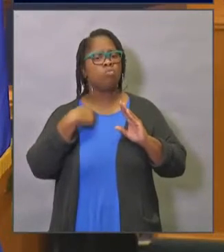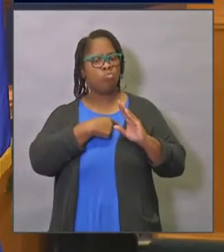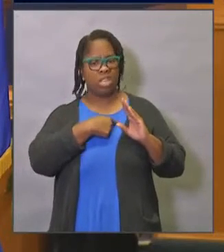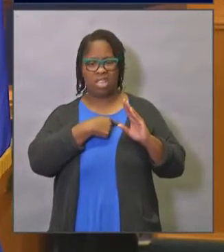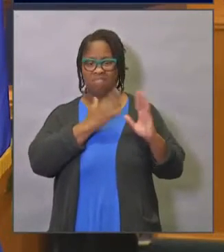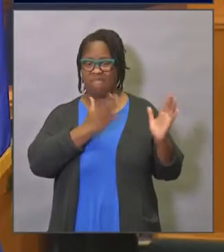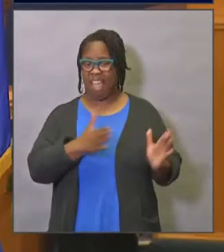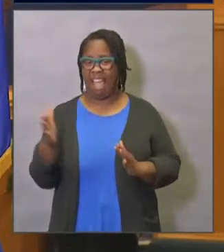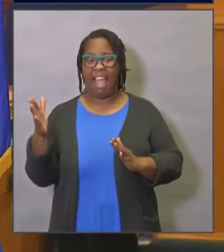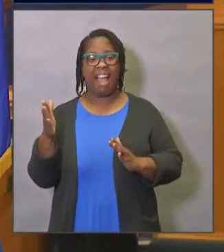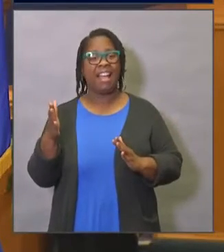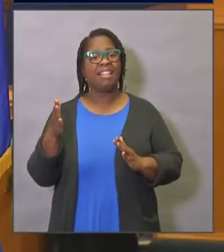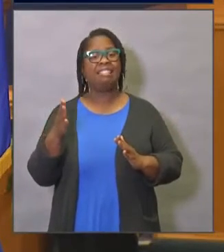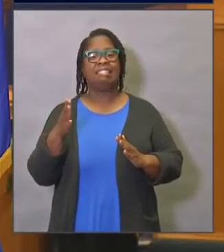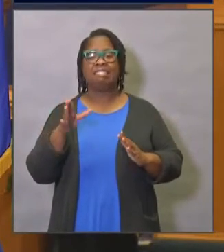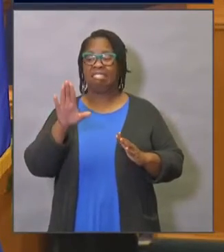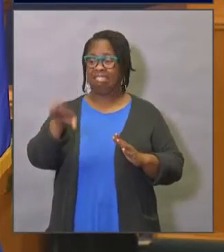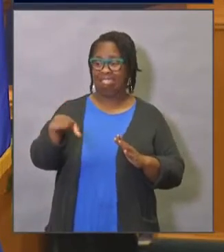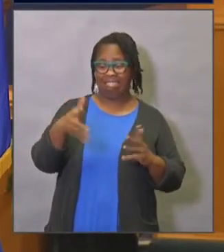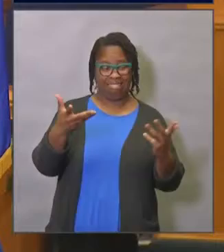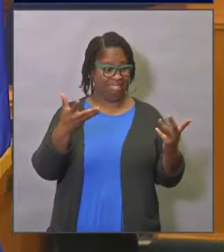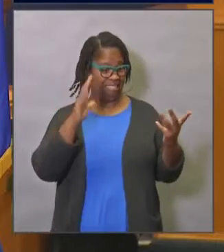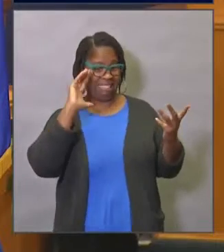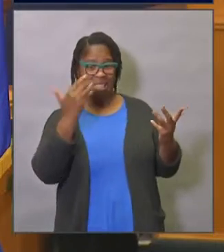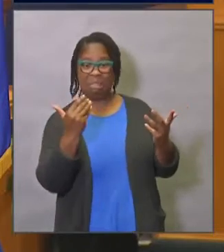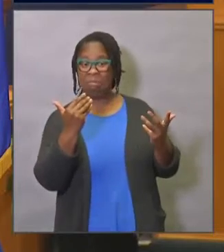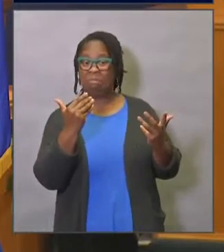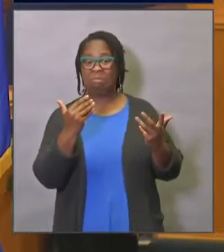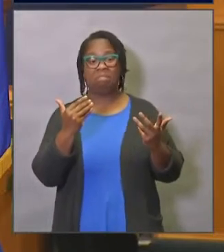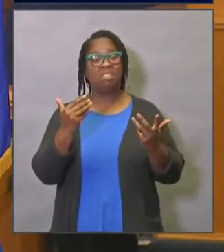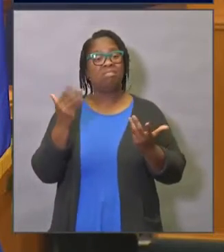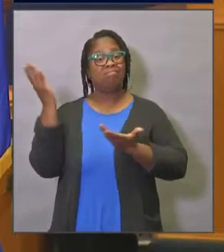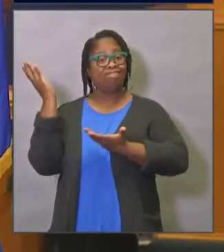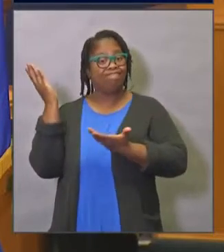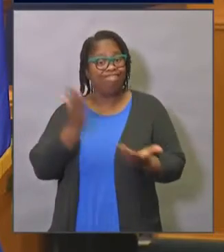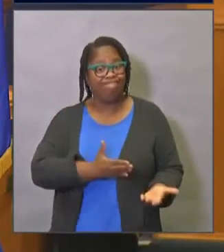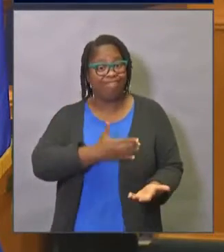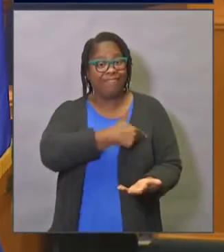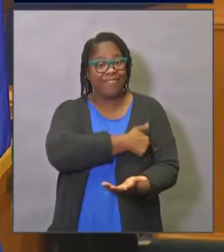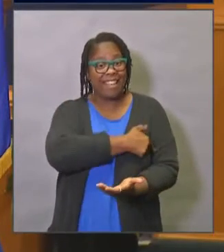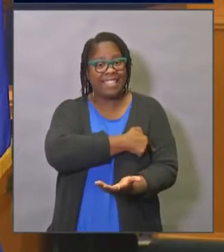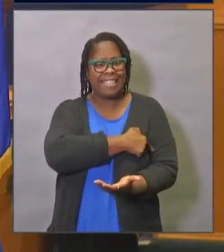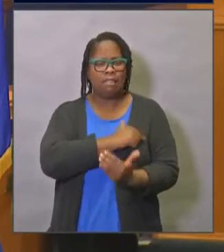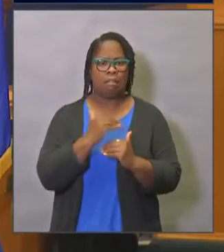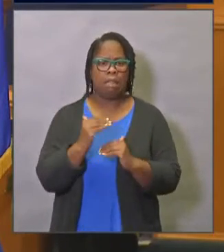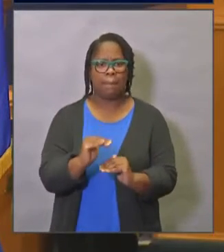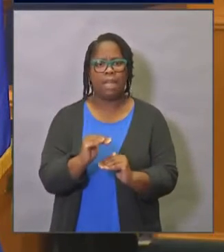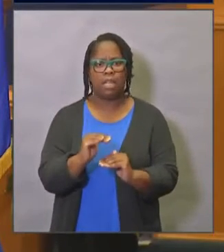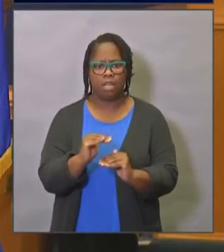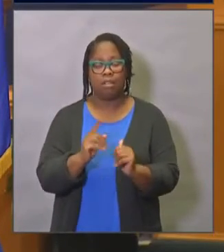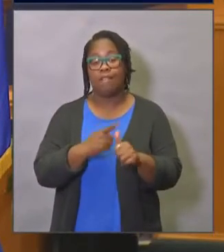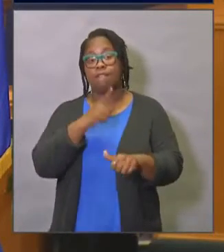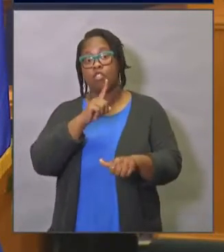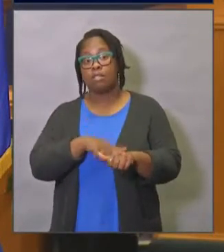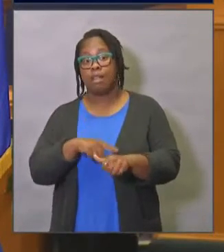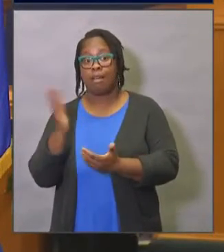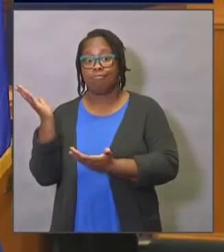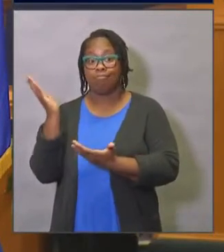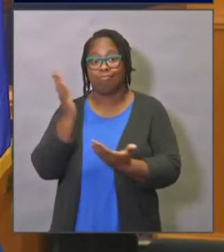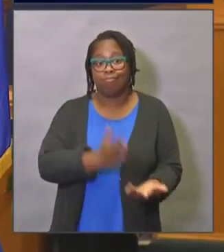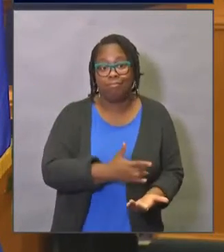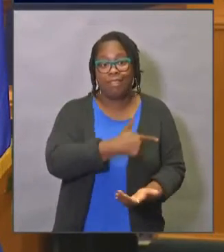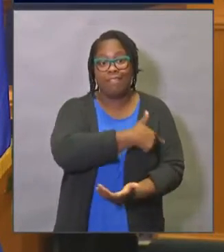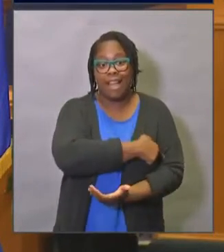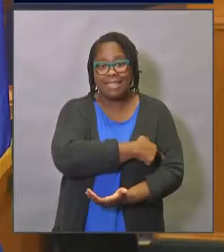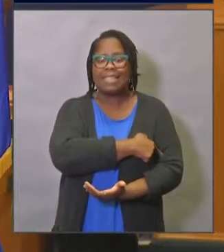limited supply of vaccines, that this first sort of round of efforts on vaccinating folks will be